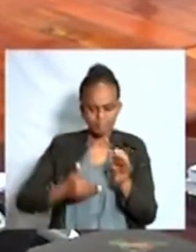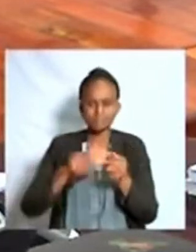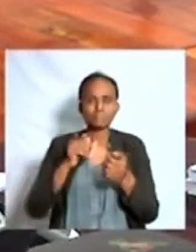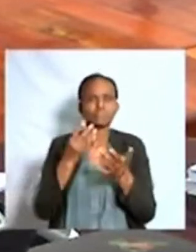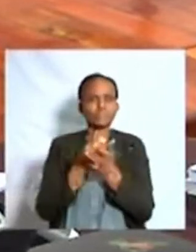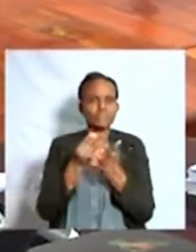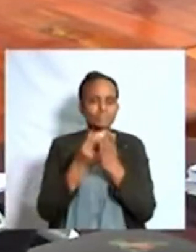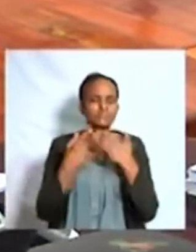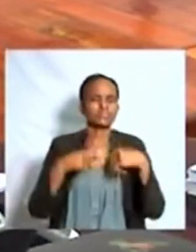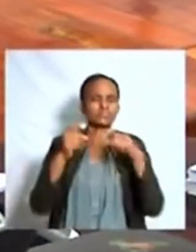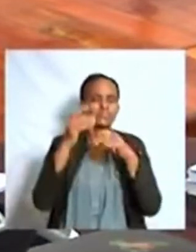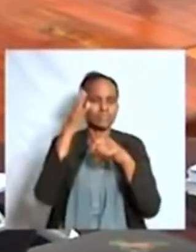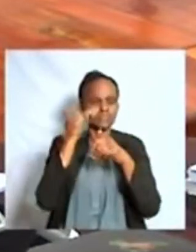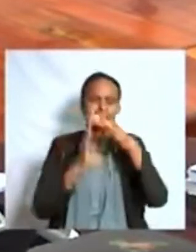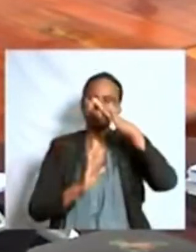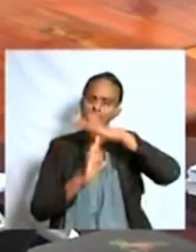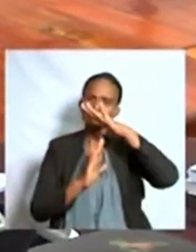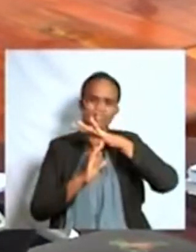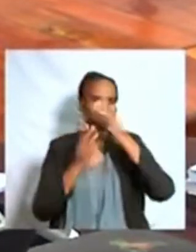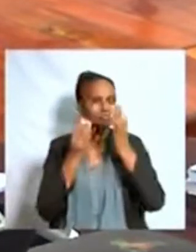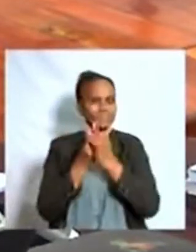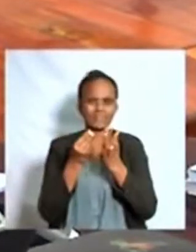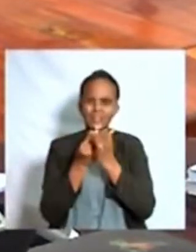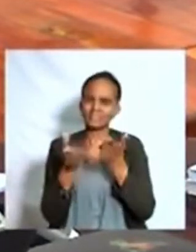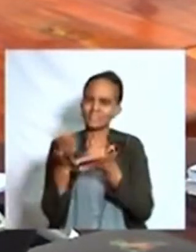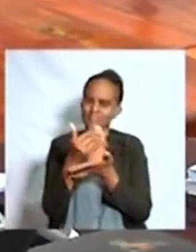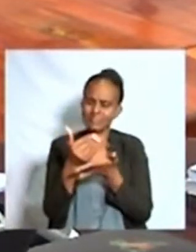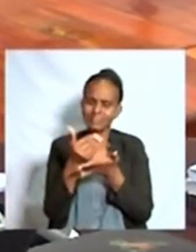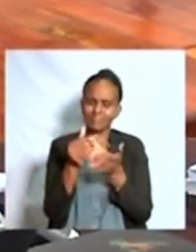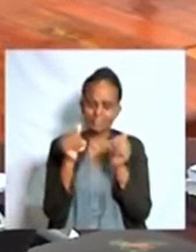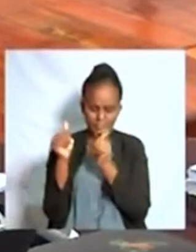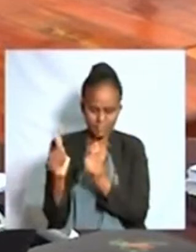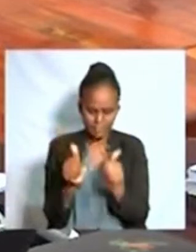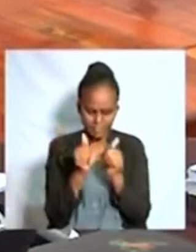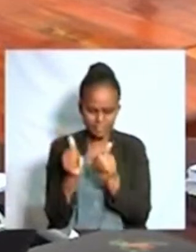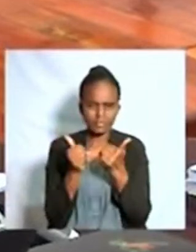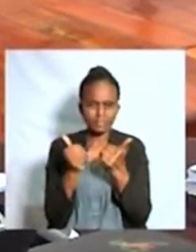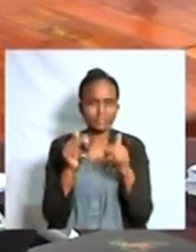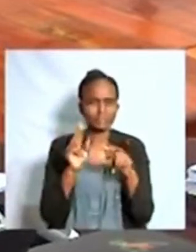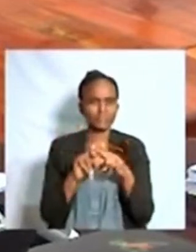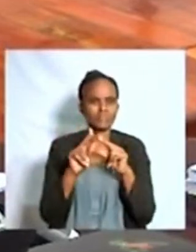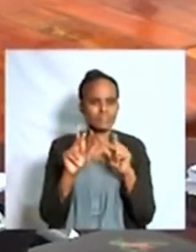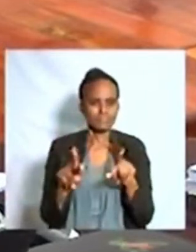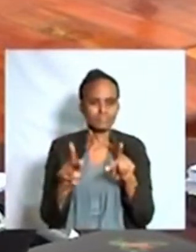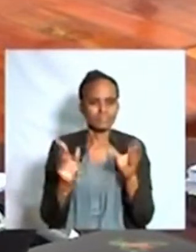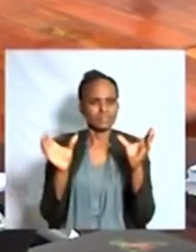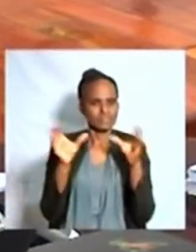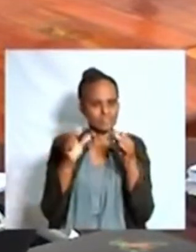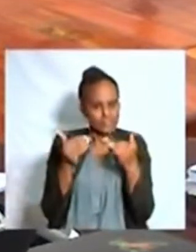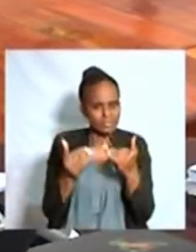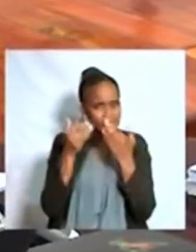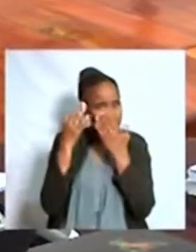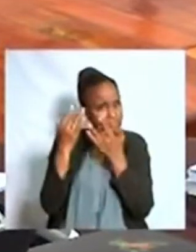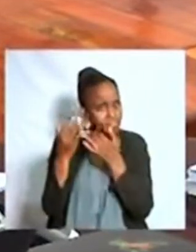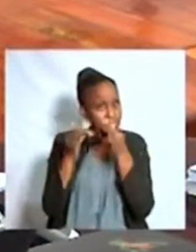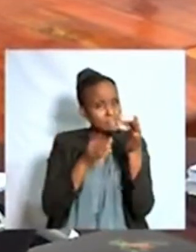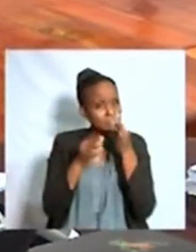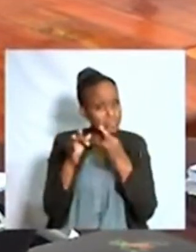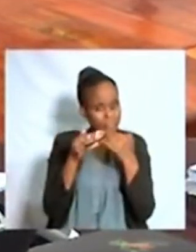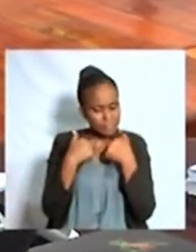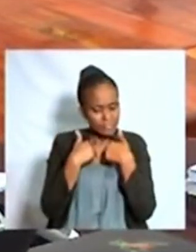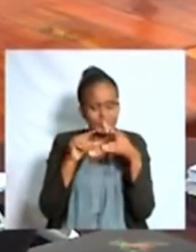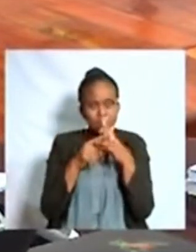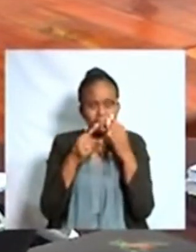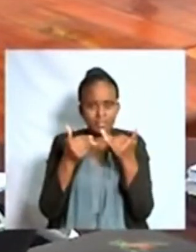challenges due to limited revenue sources. As an action taken, Chair, Council wishes to state that it has started paying